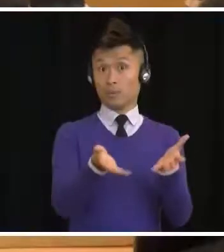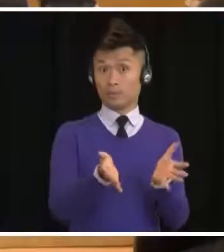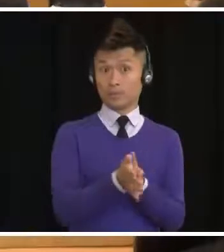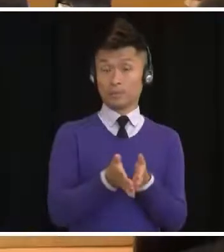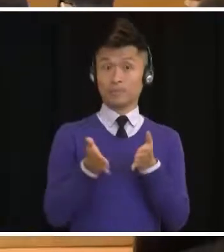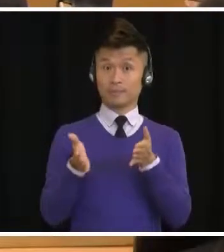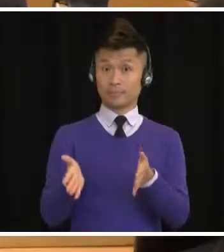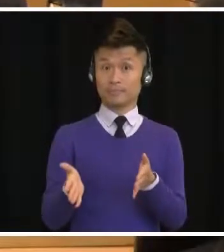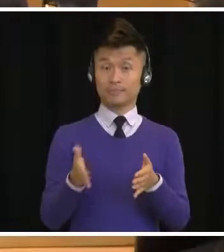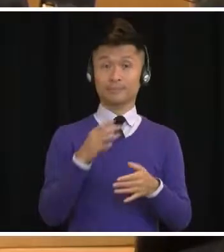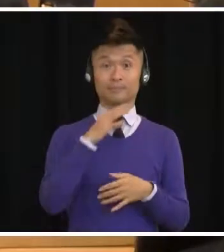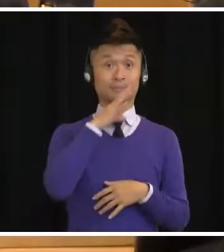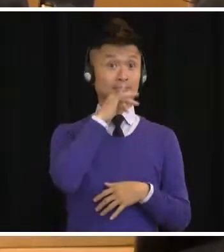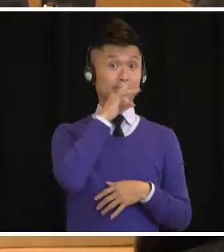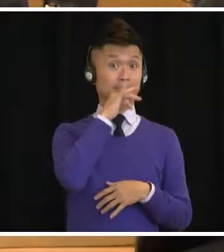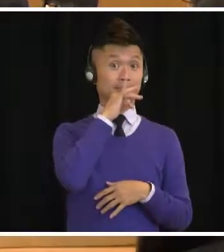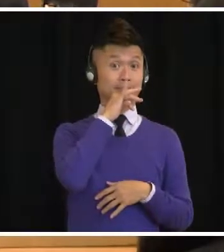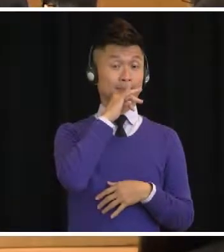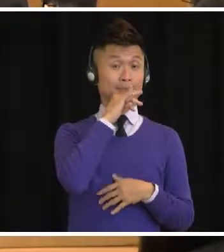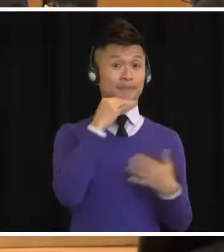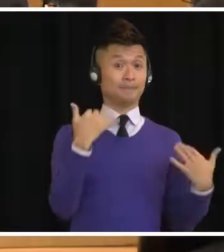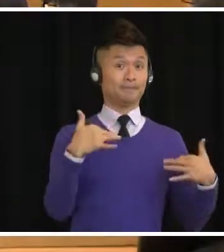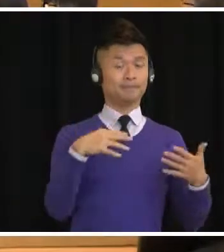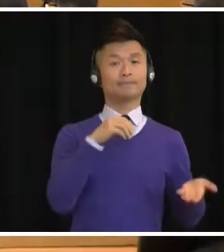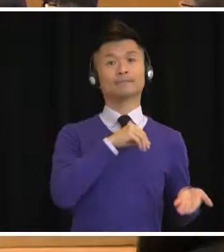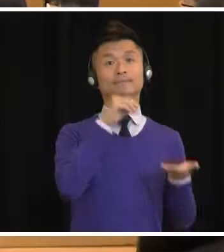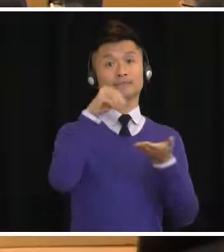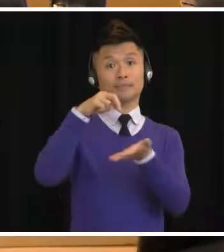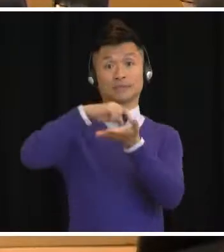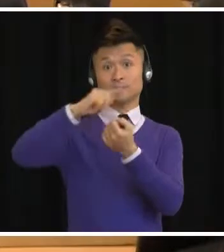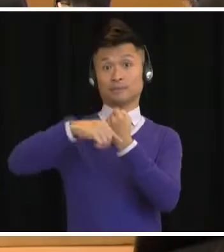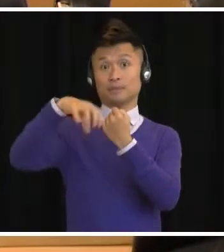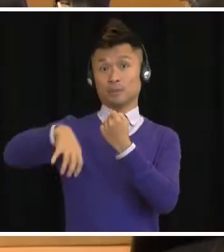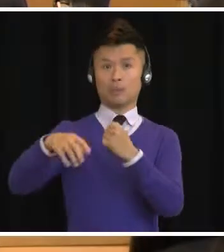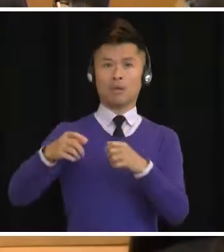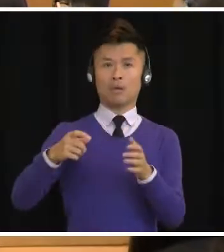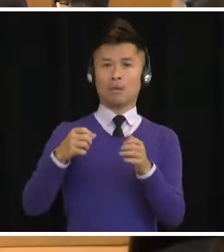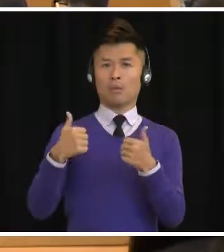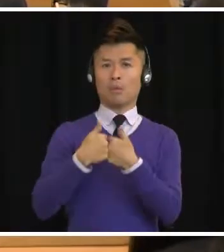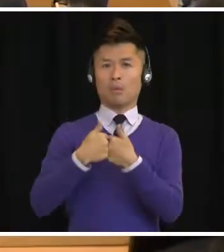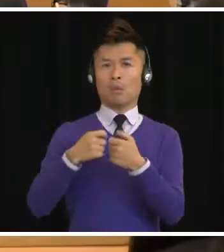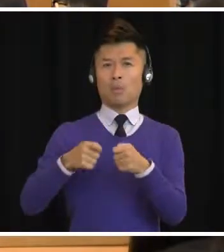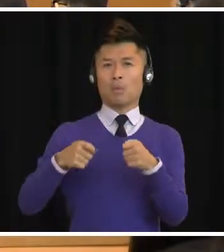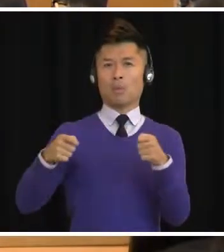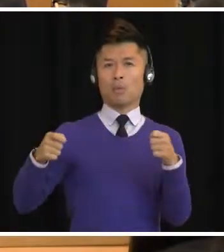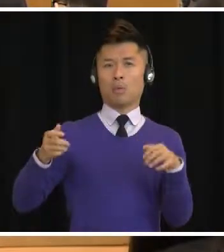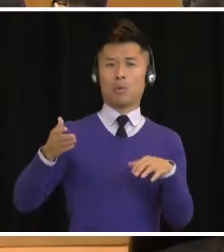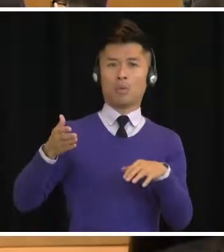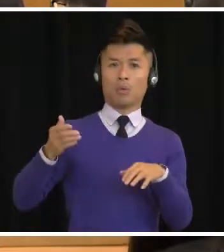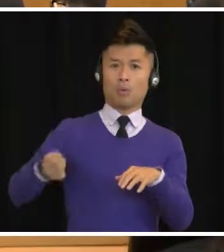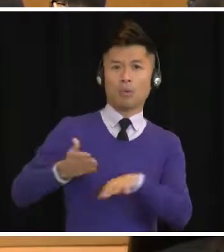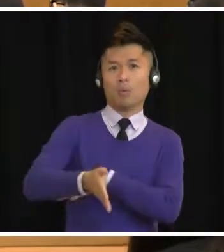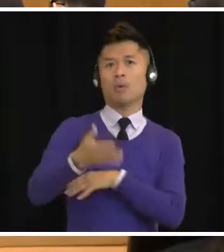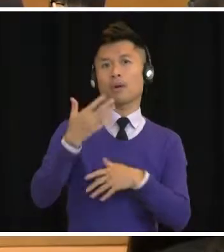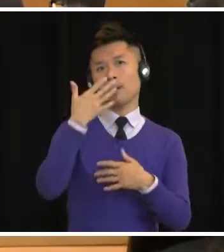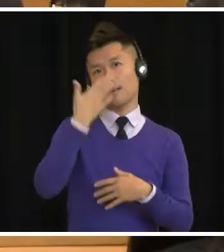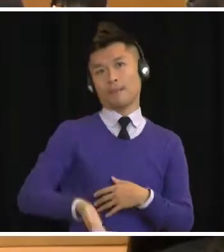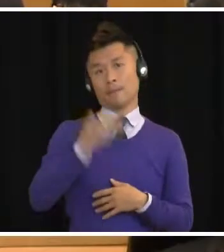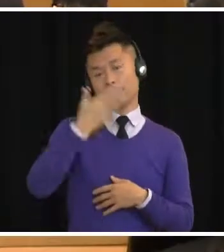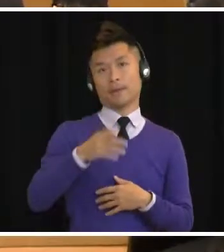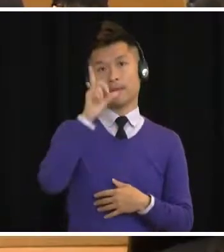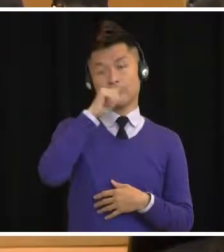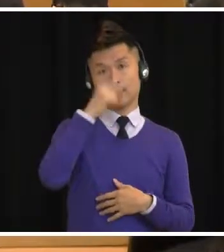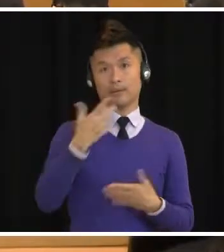Okay, next, Ministry of Justice. Why the proposal to change age